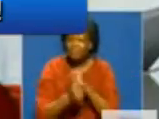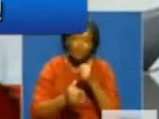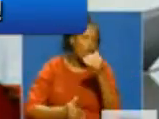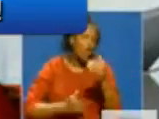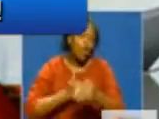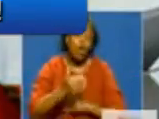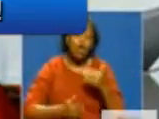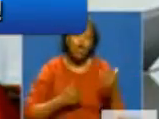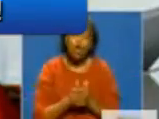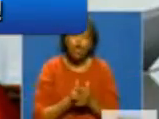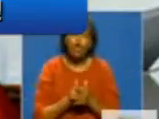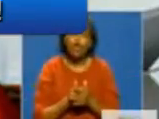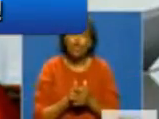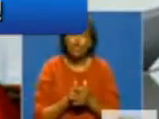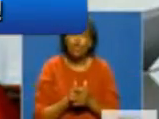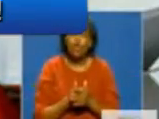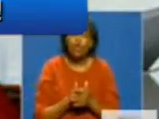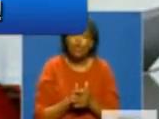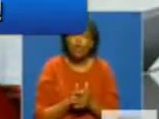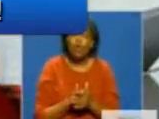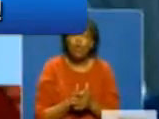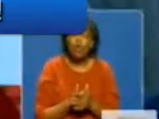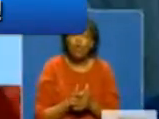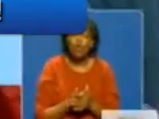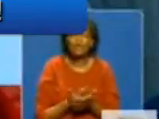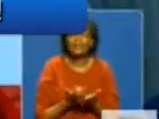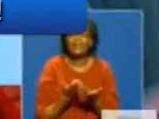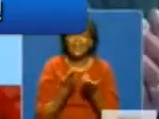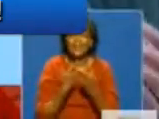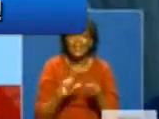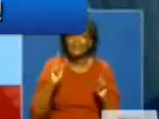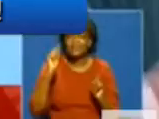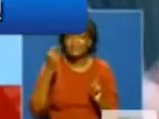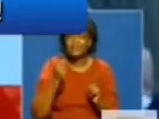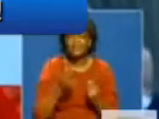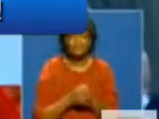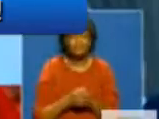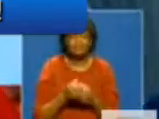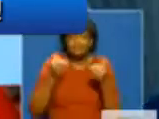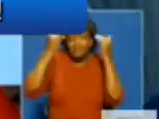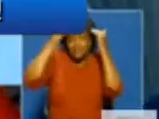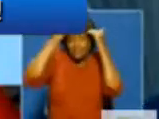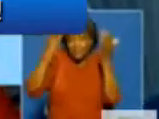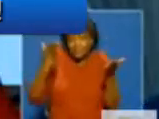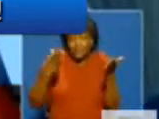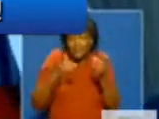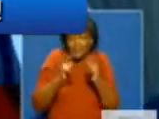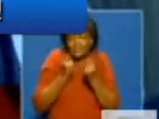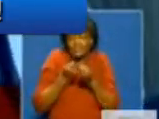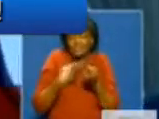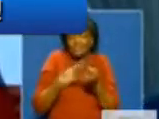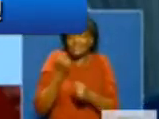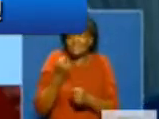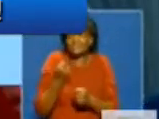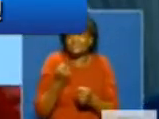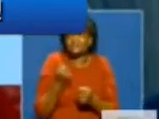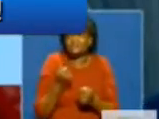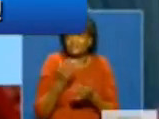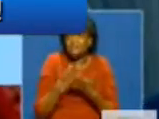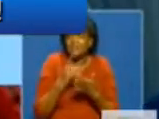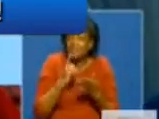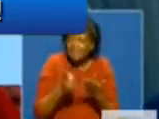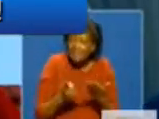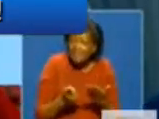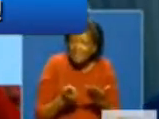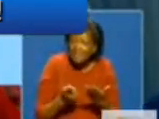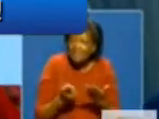the indigenous languages. And you know, my Lord, we've never even settled how many indigenous communities we have in this country. Some say, if